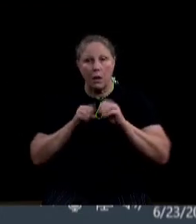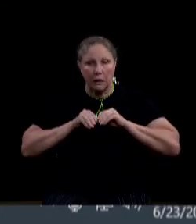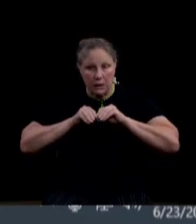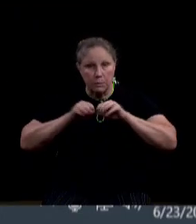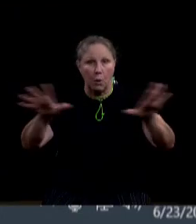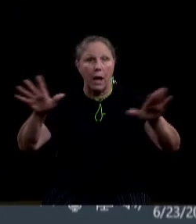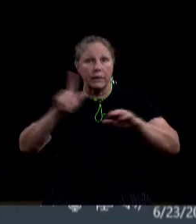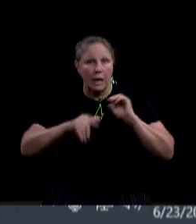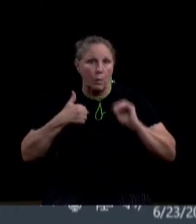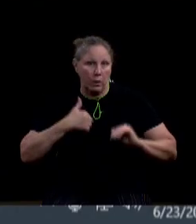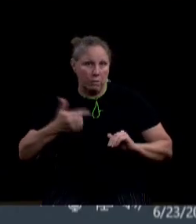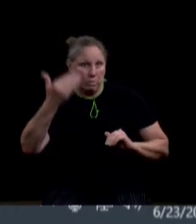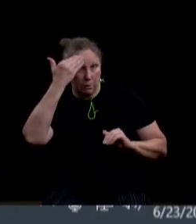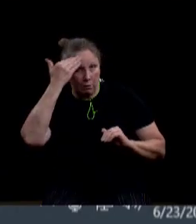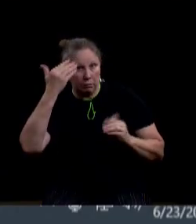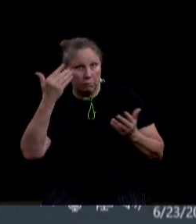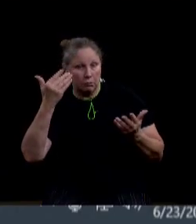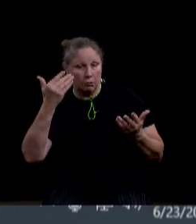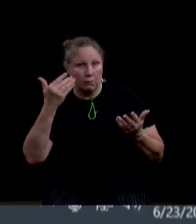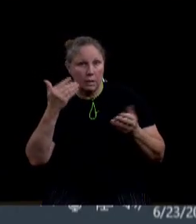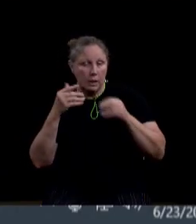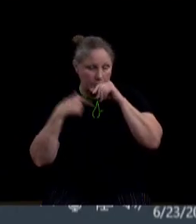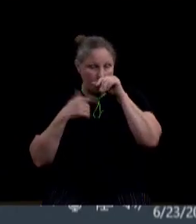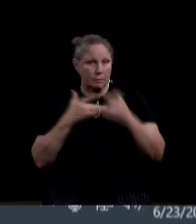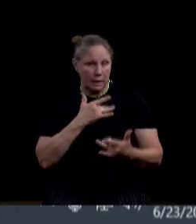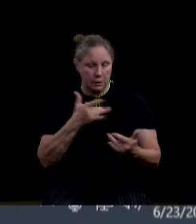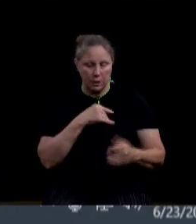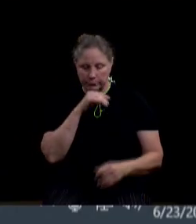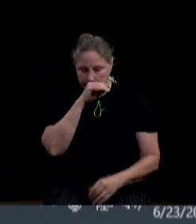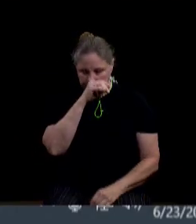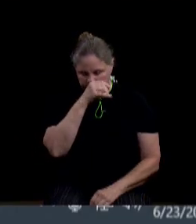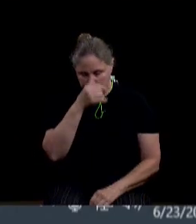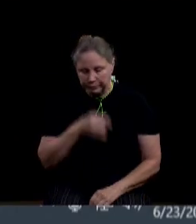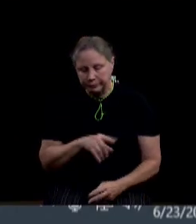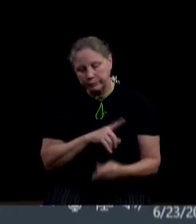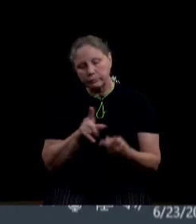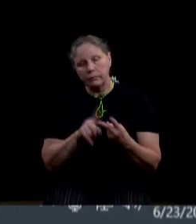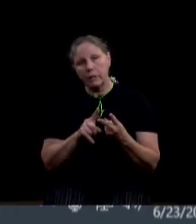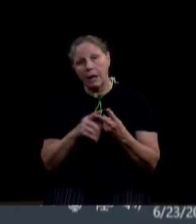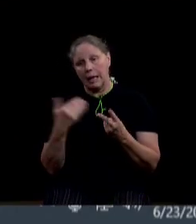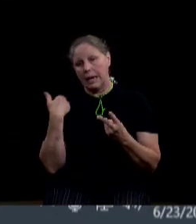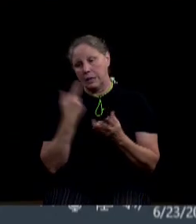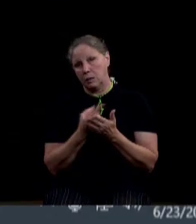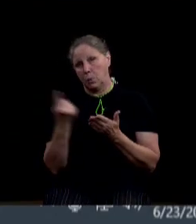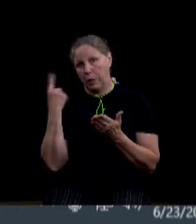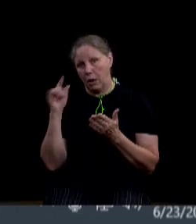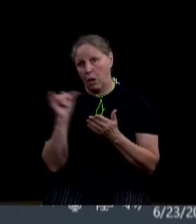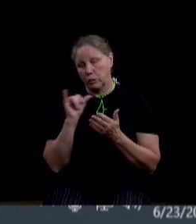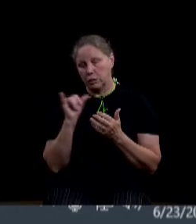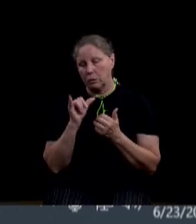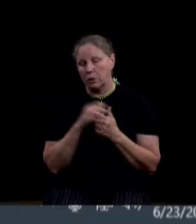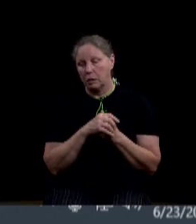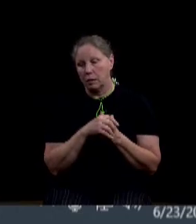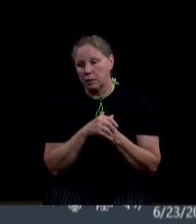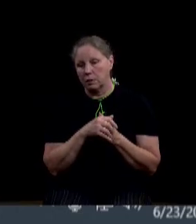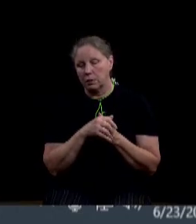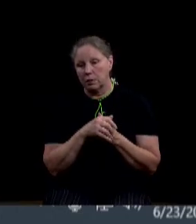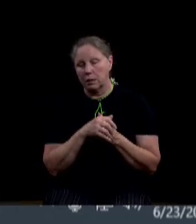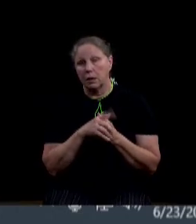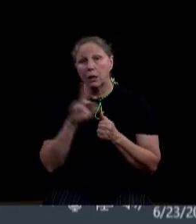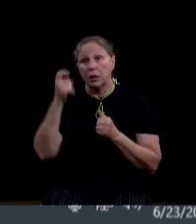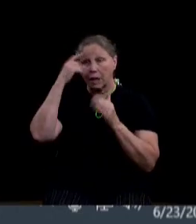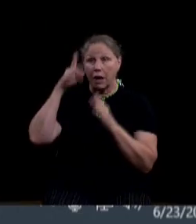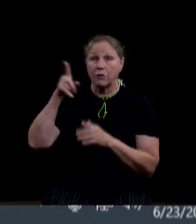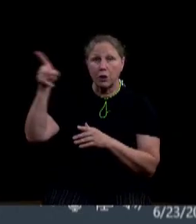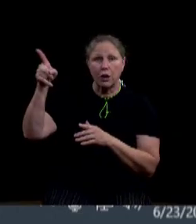concern. The other thing that happened last week was that early on, when the governor took control of the reopening, he made clear